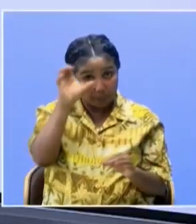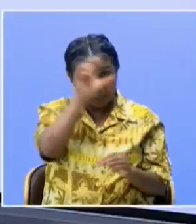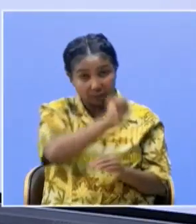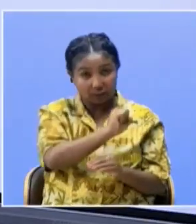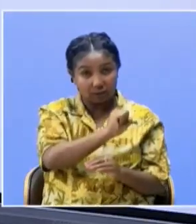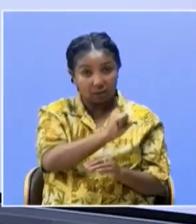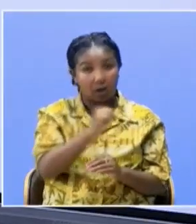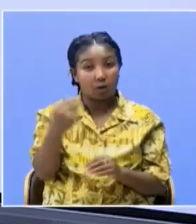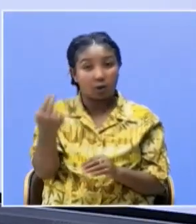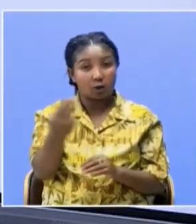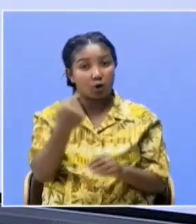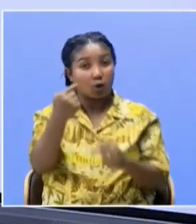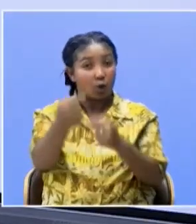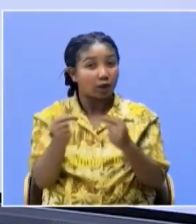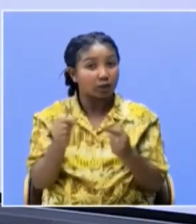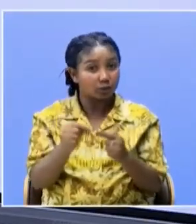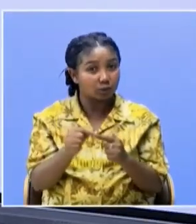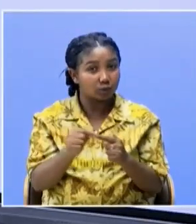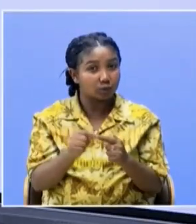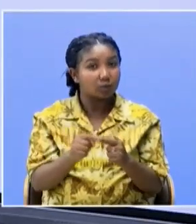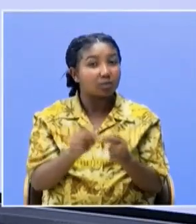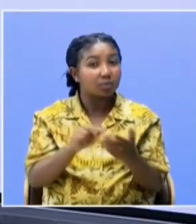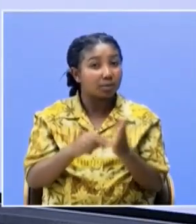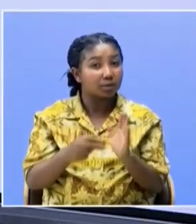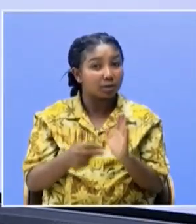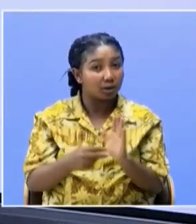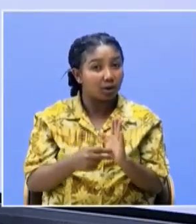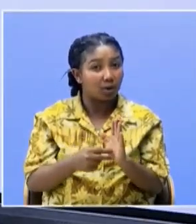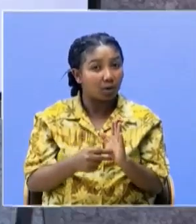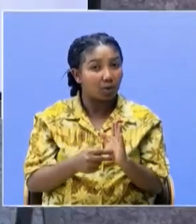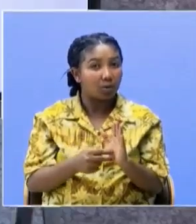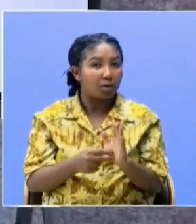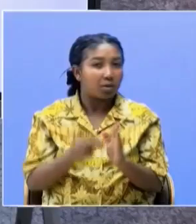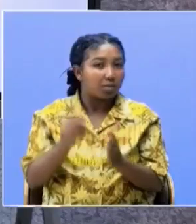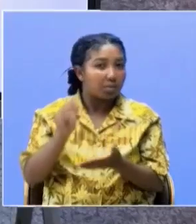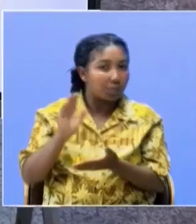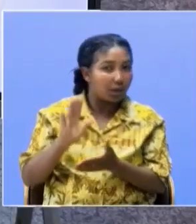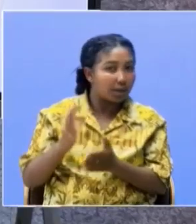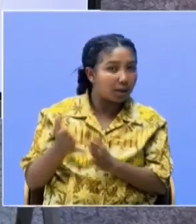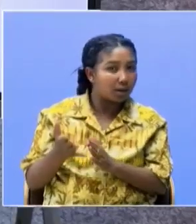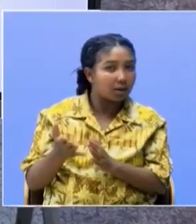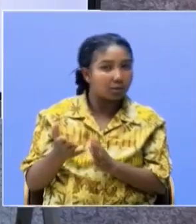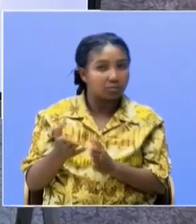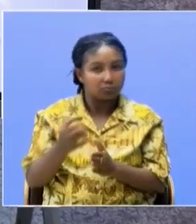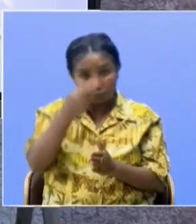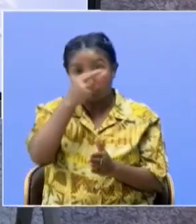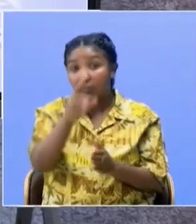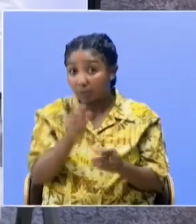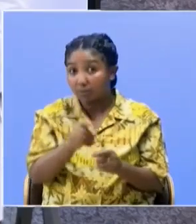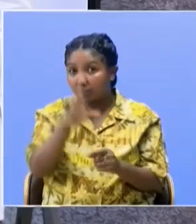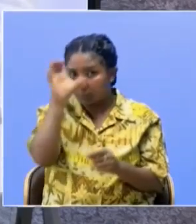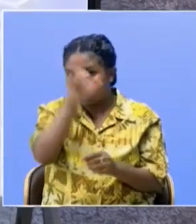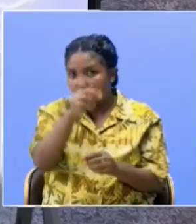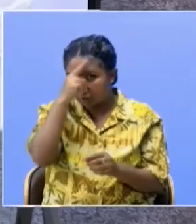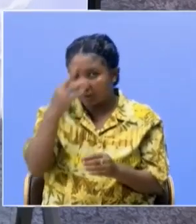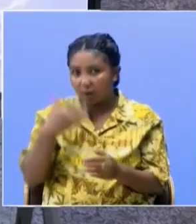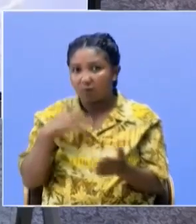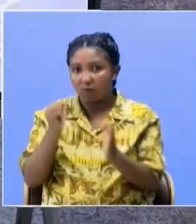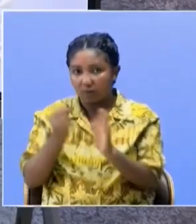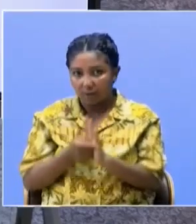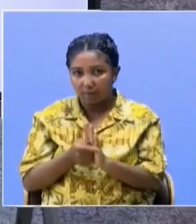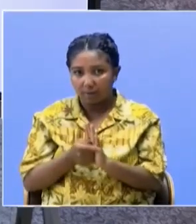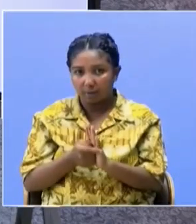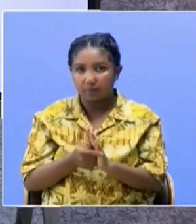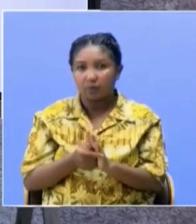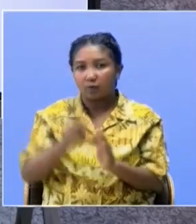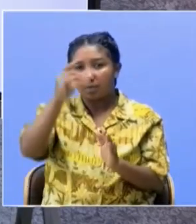you are using going to, that means there is some fact that become the reason for you to predict. For example, for